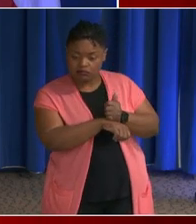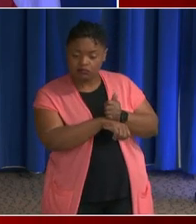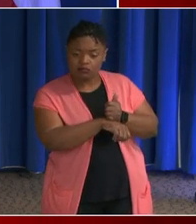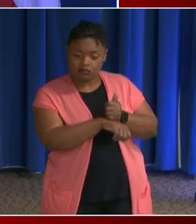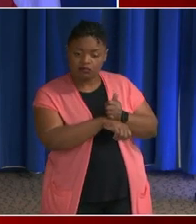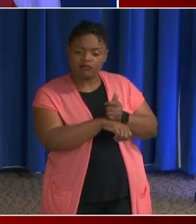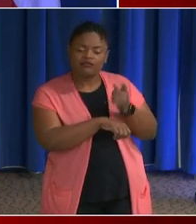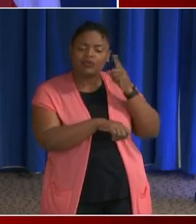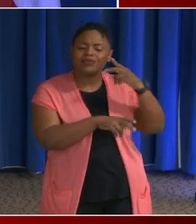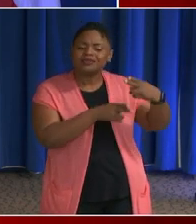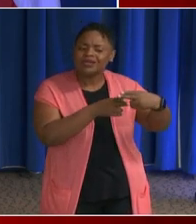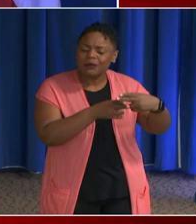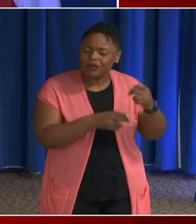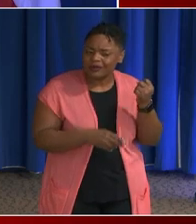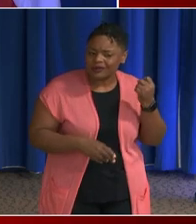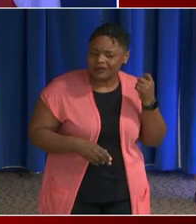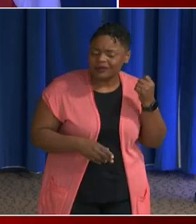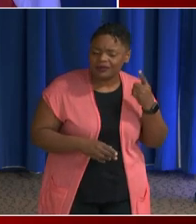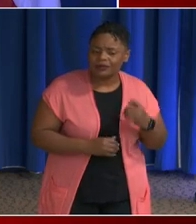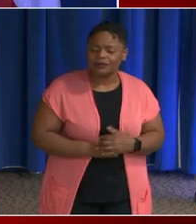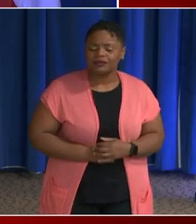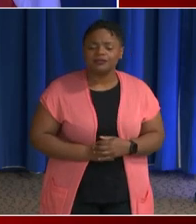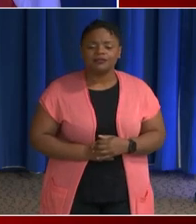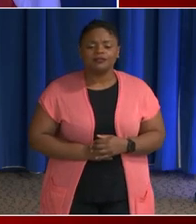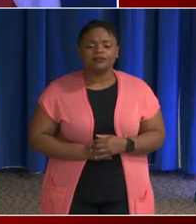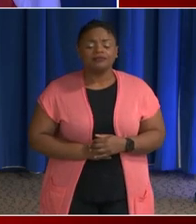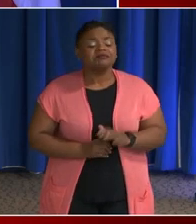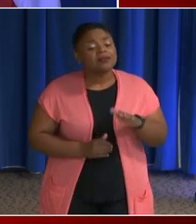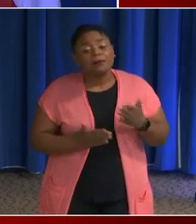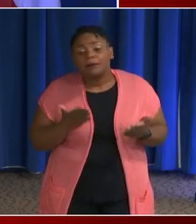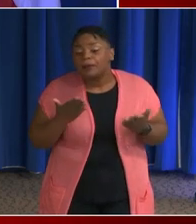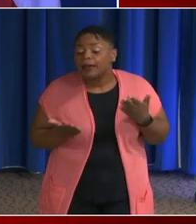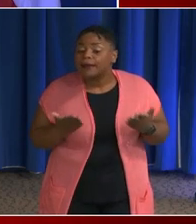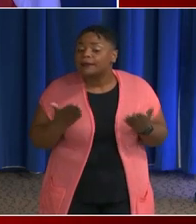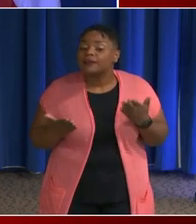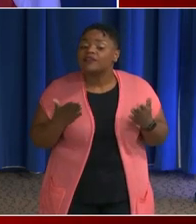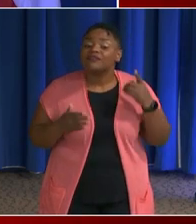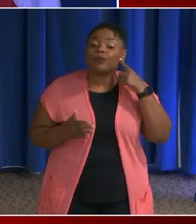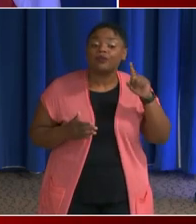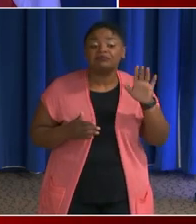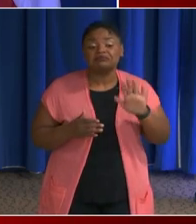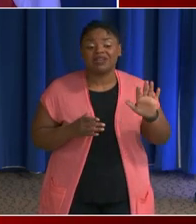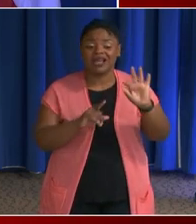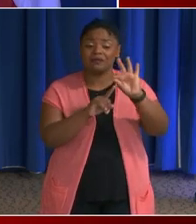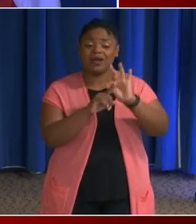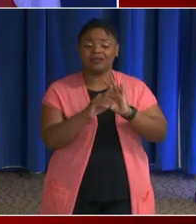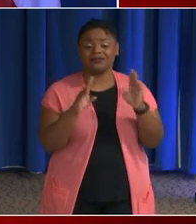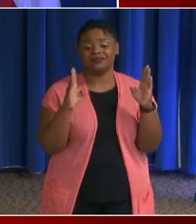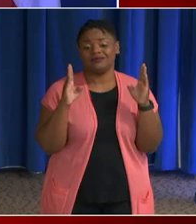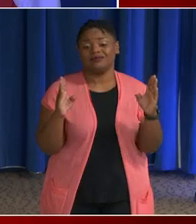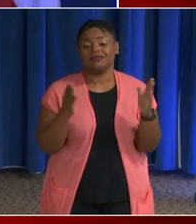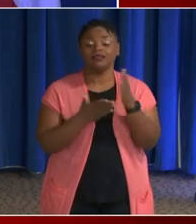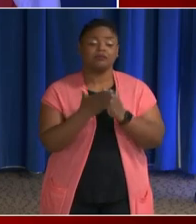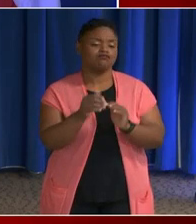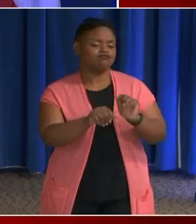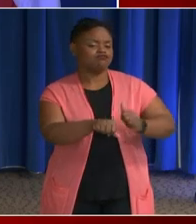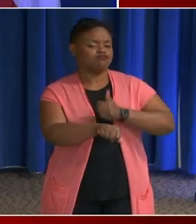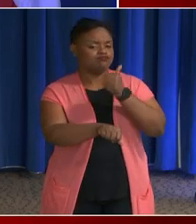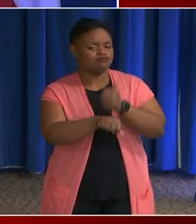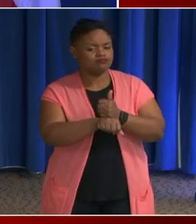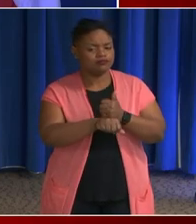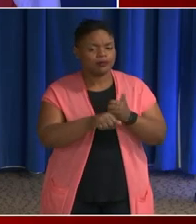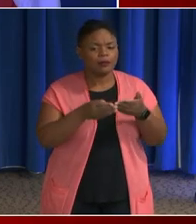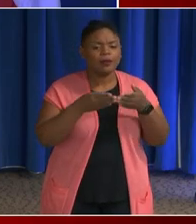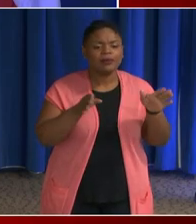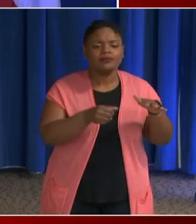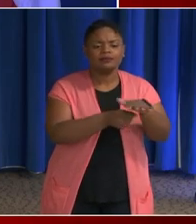basis, which is actually maybe 3/4 of a year, dedicating some public space for